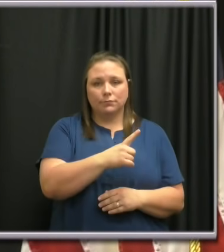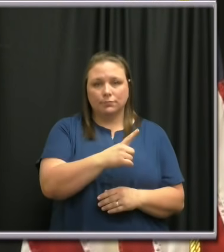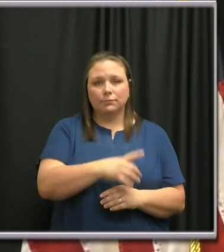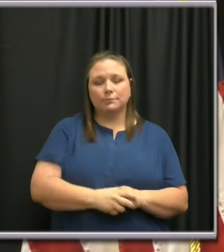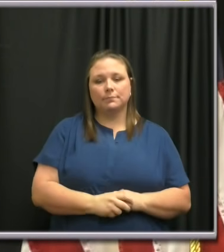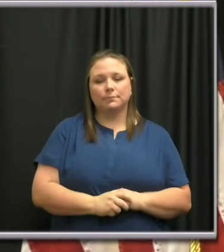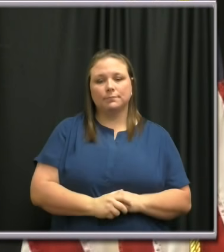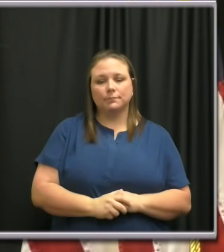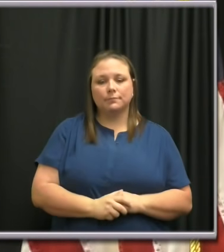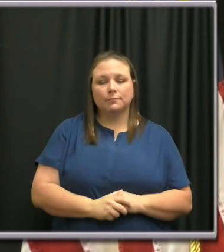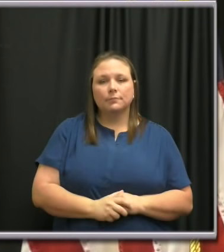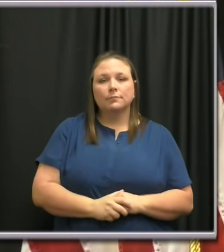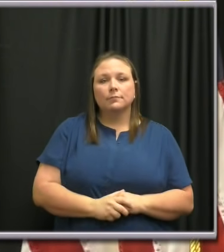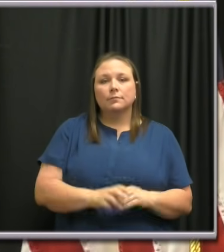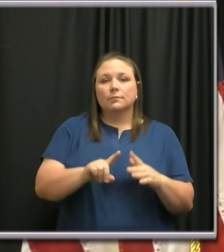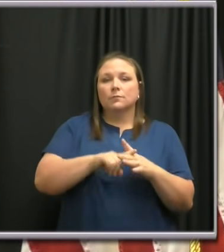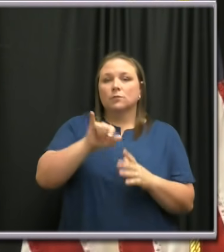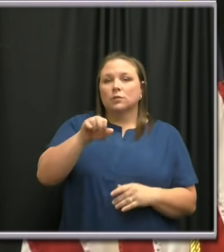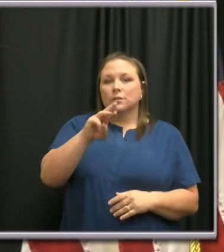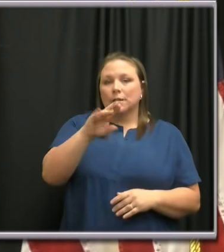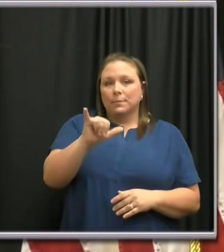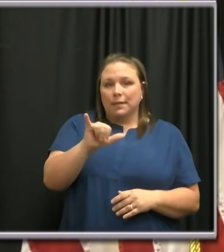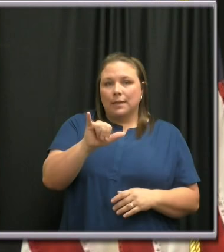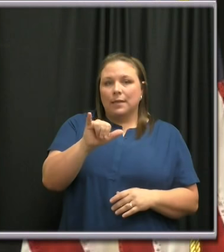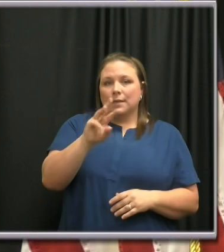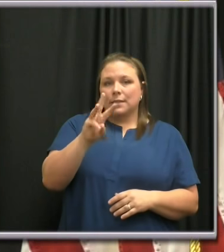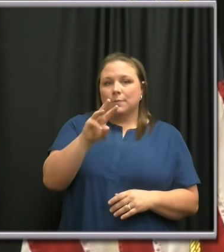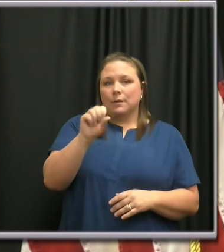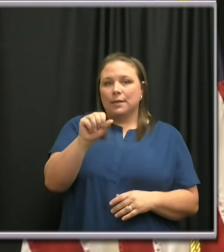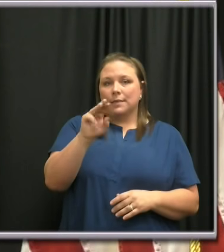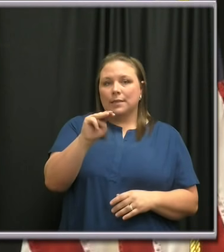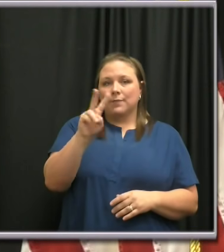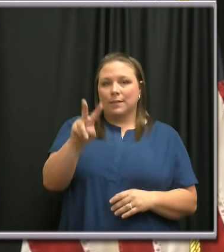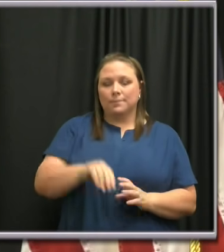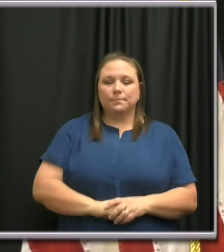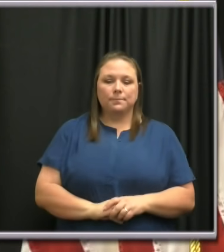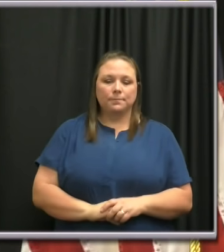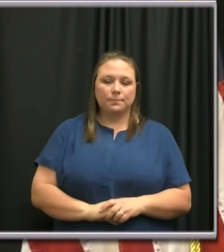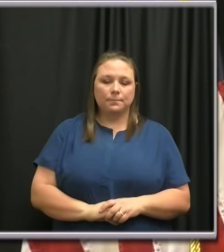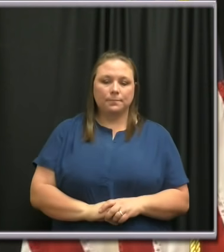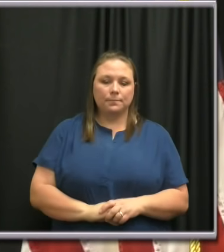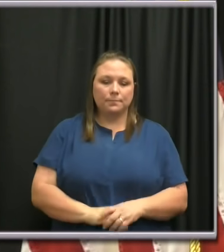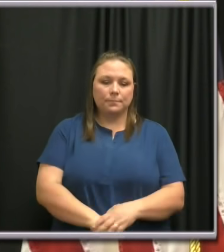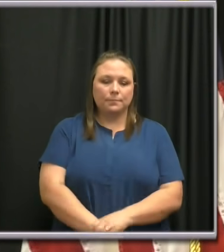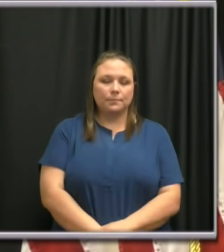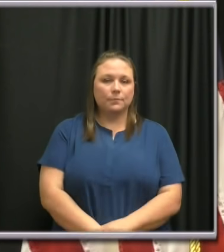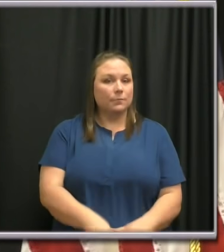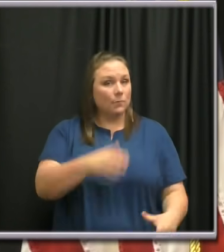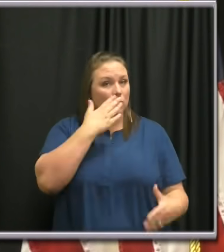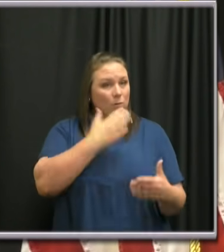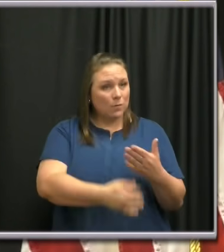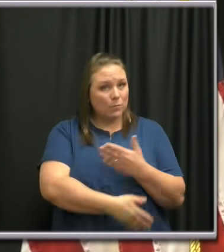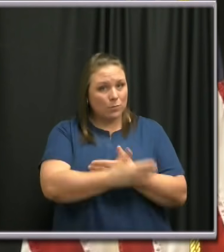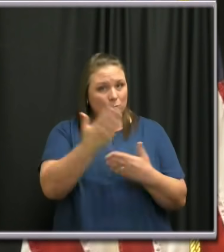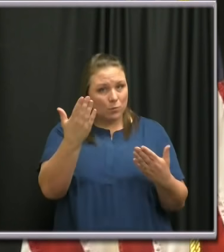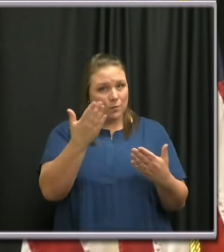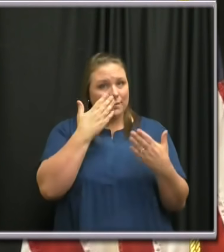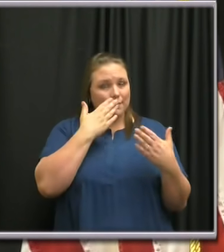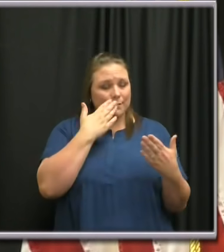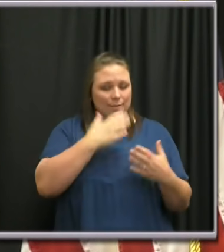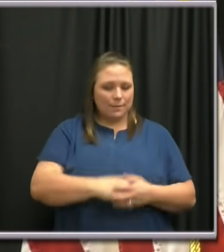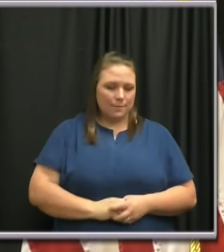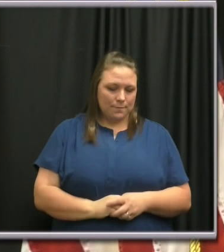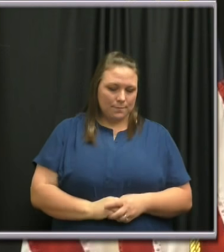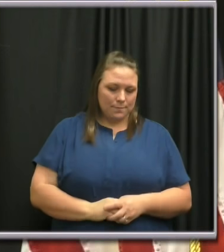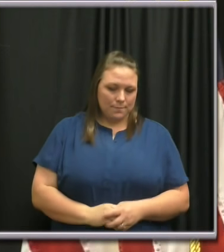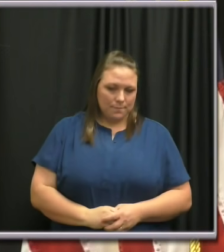over the air. We'll start with Jeremy Finley at WSMV. Jeremy. Good morning, everybody. Thank you again for answering all